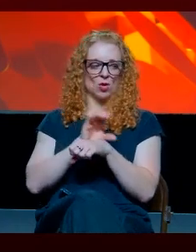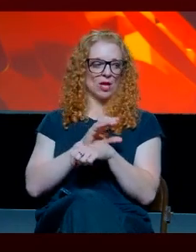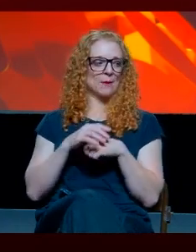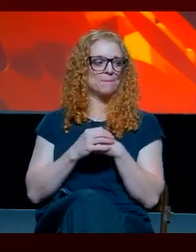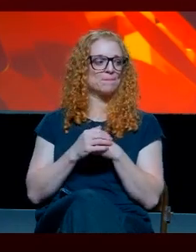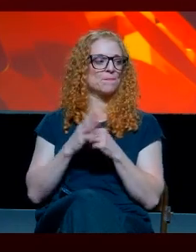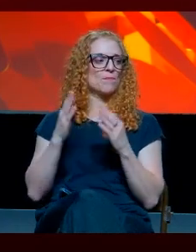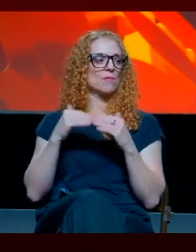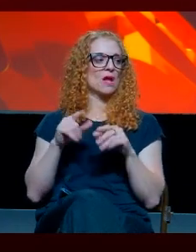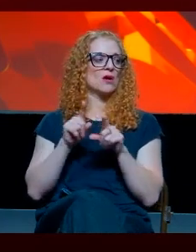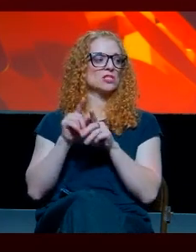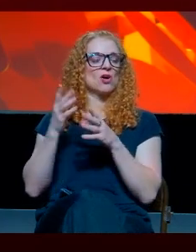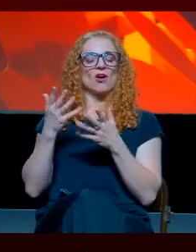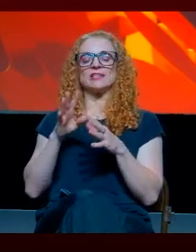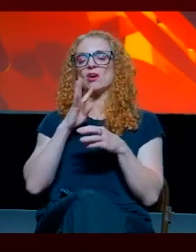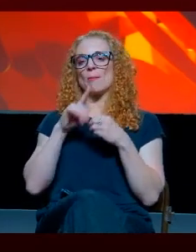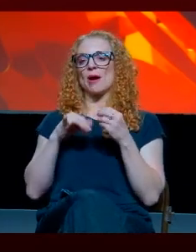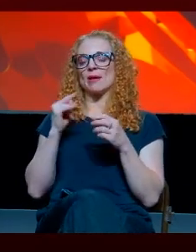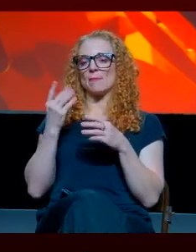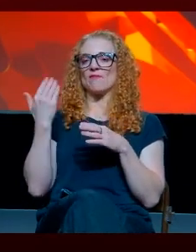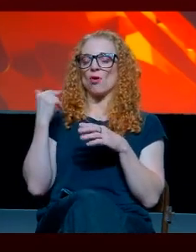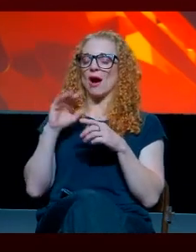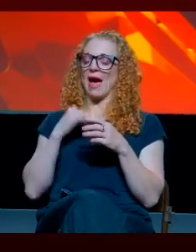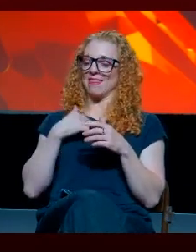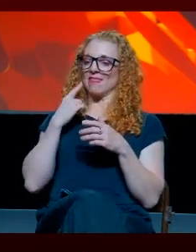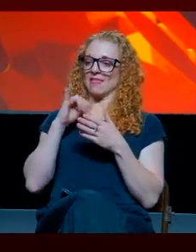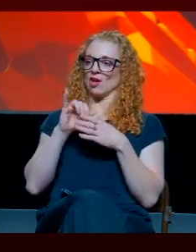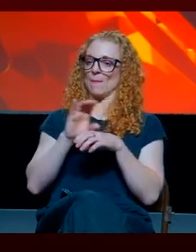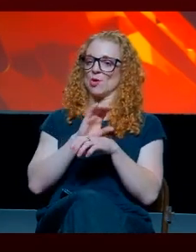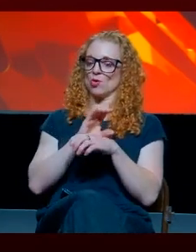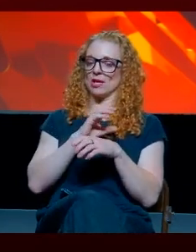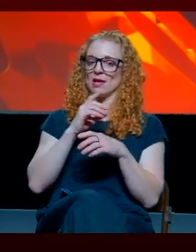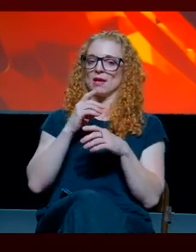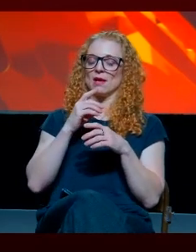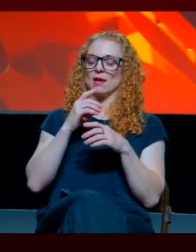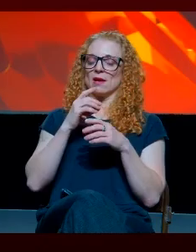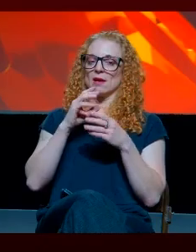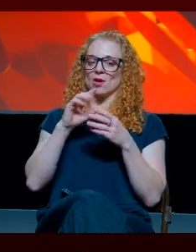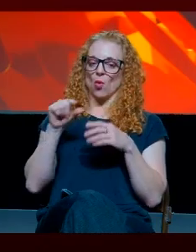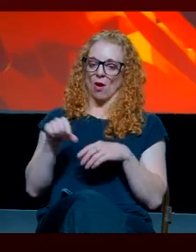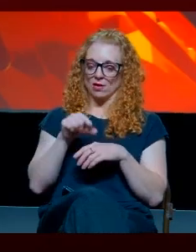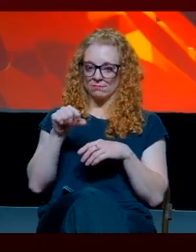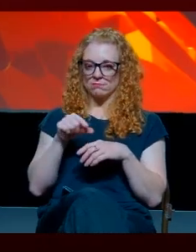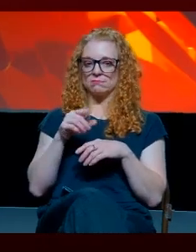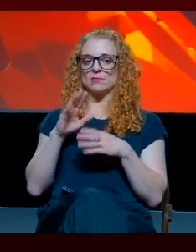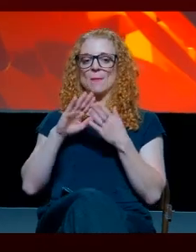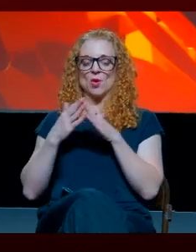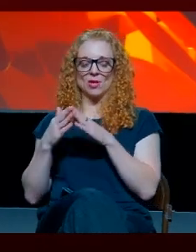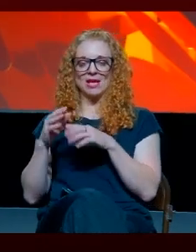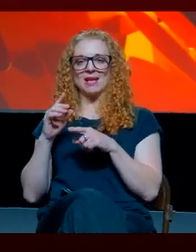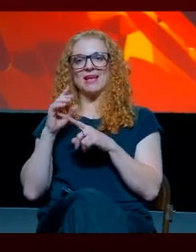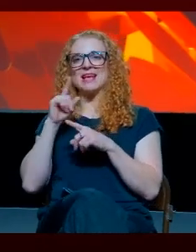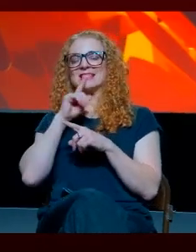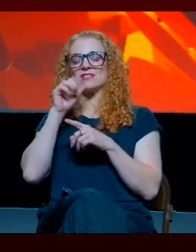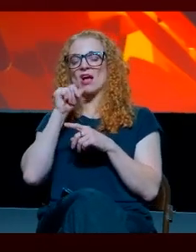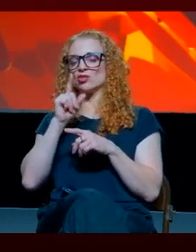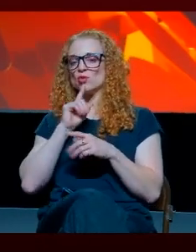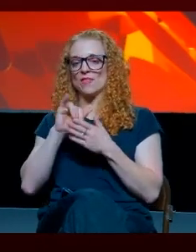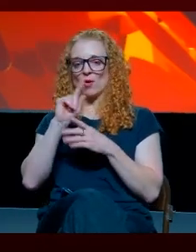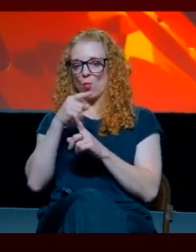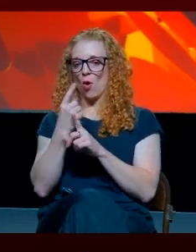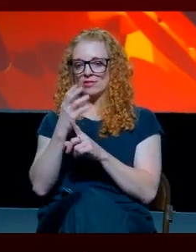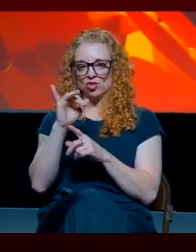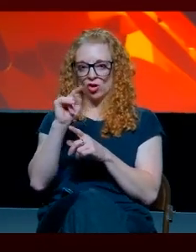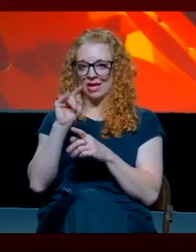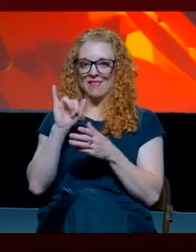Kind of talked about before, I do think the community in quantum, it is a myth that a single quantum circuit is going to be how we